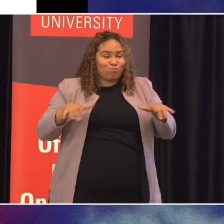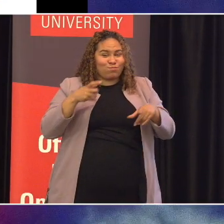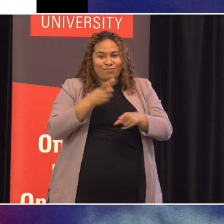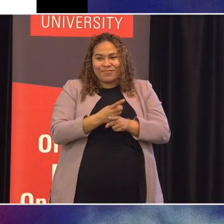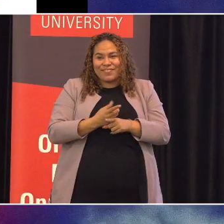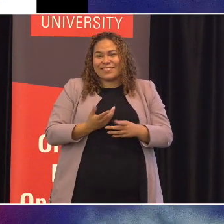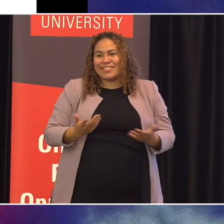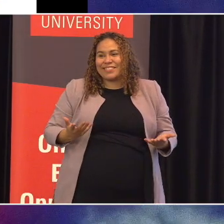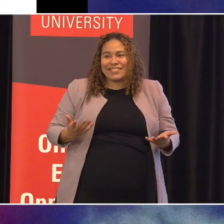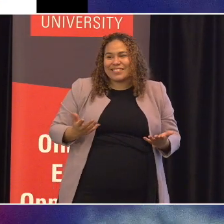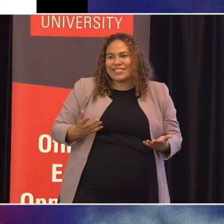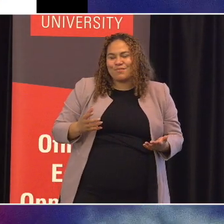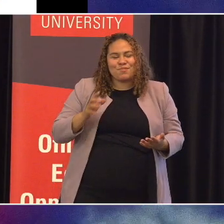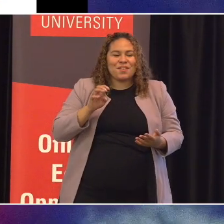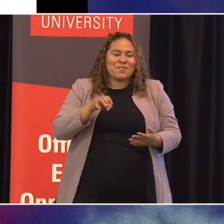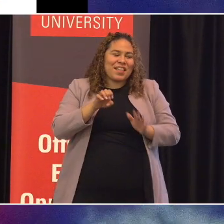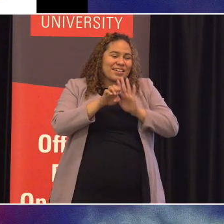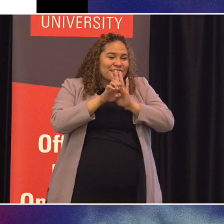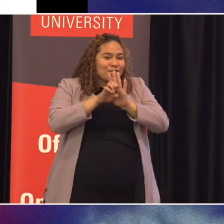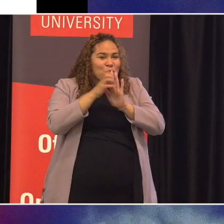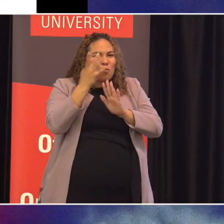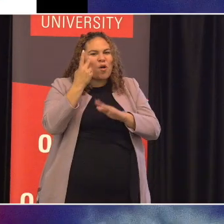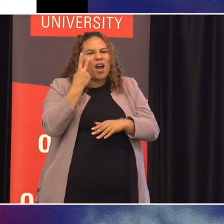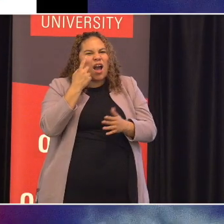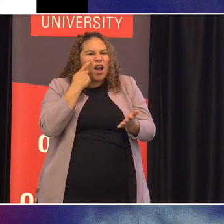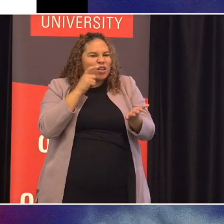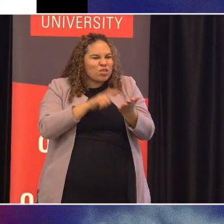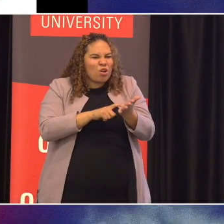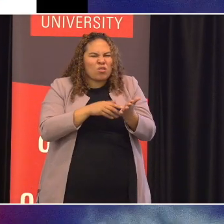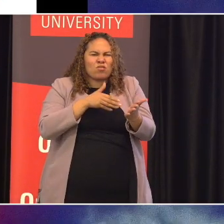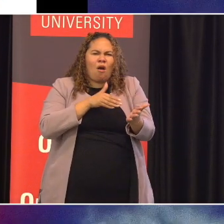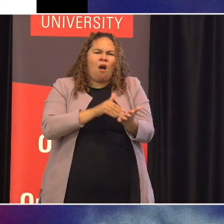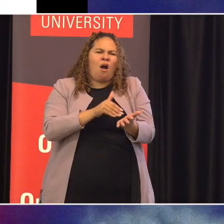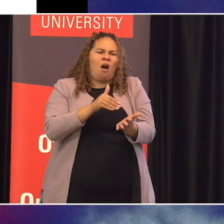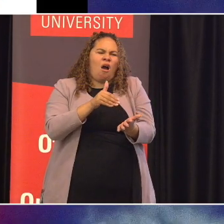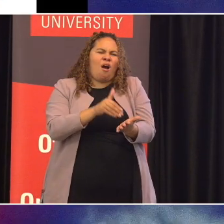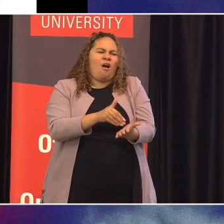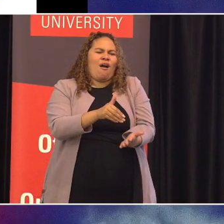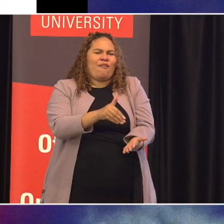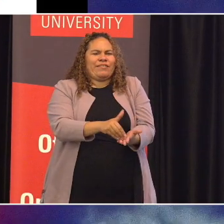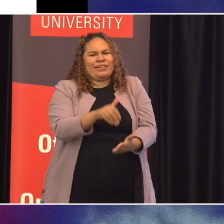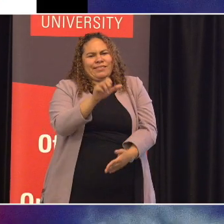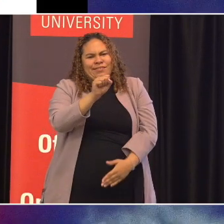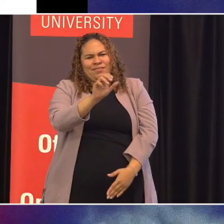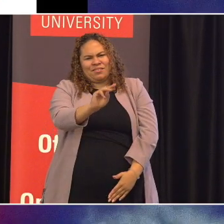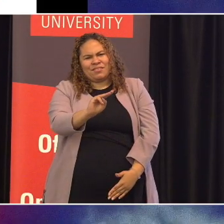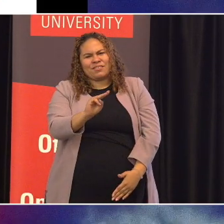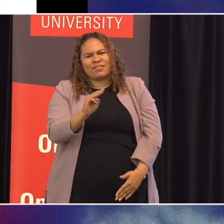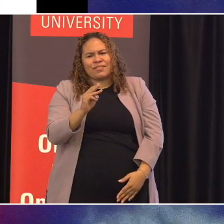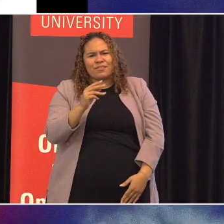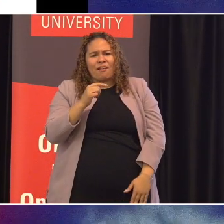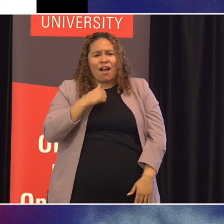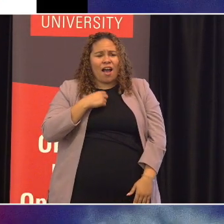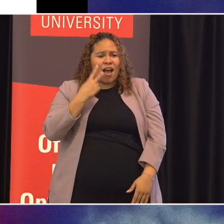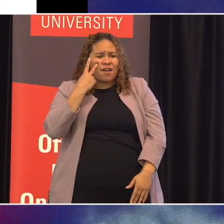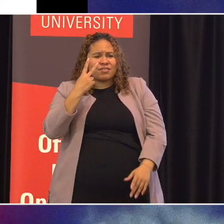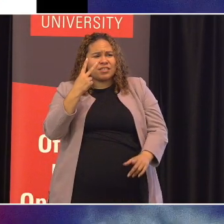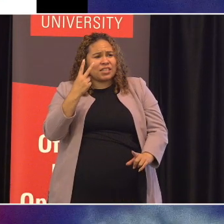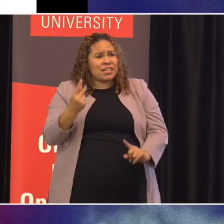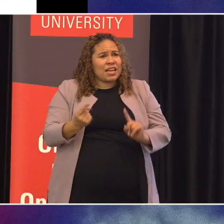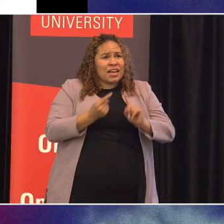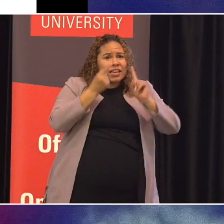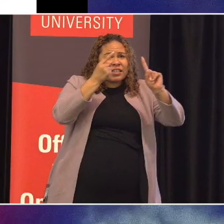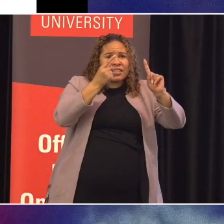So, just an example, because I see this on social media all the time. I've seen initiatives across